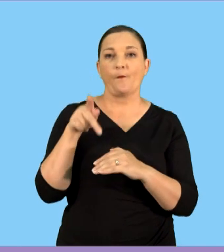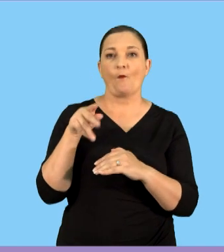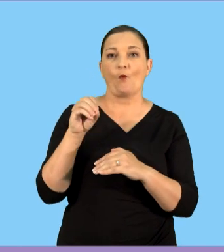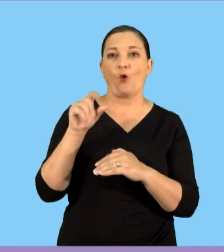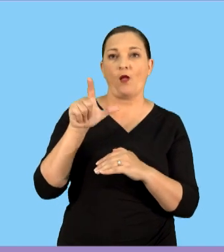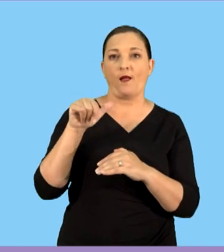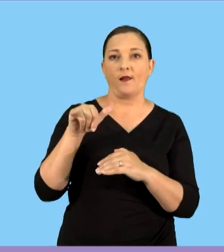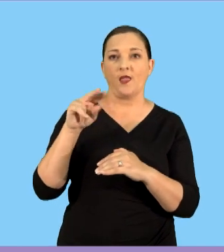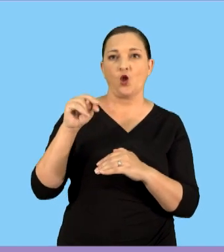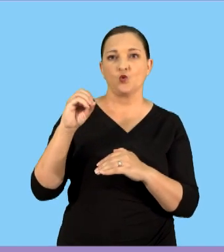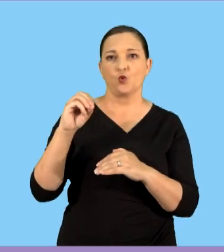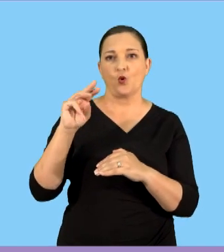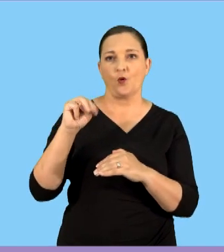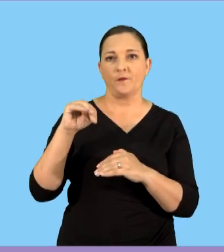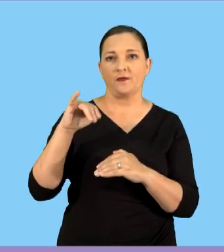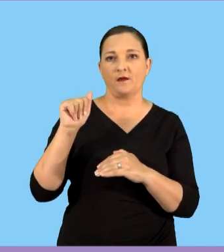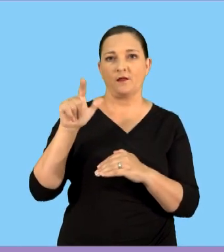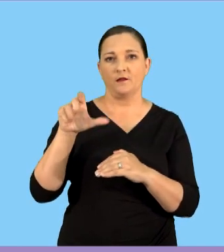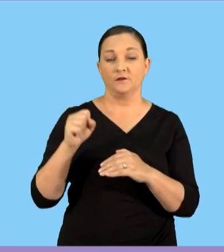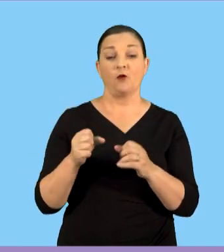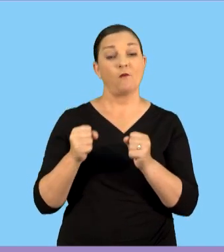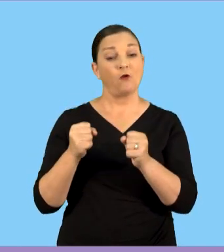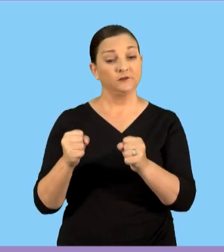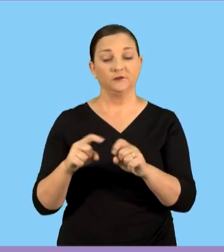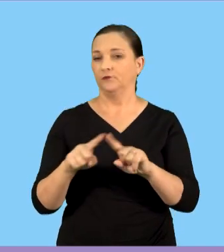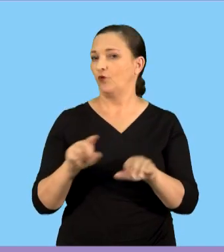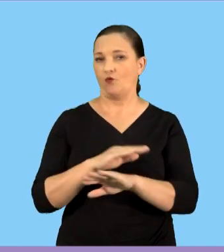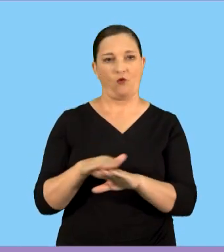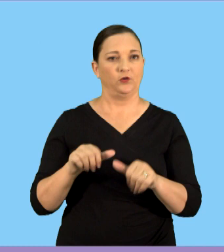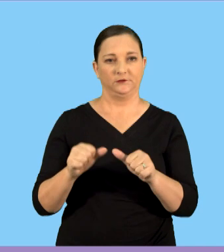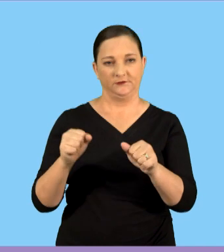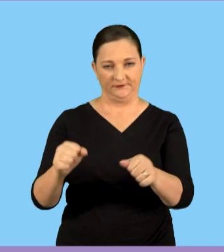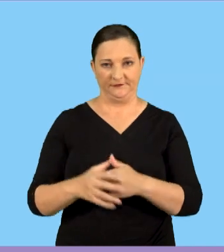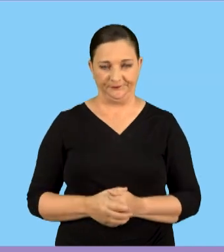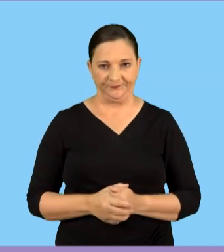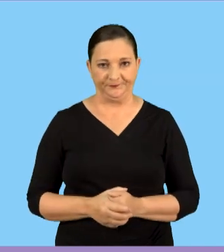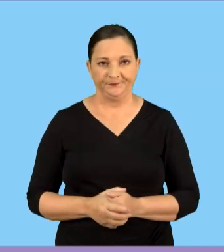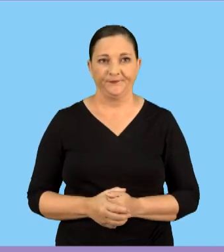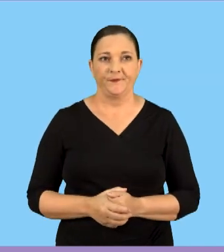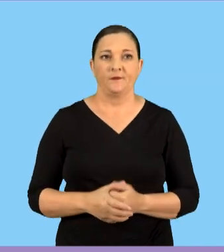we are going to be focusing on division by constants and division by non-constants.